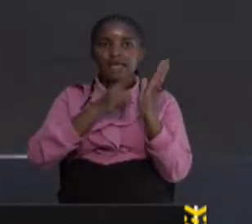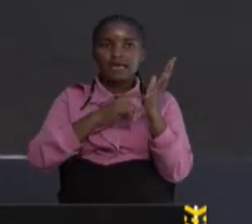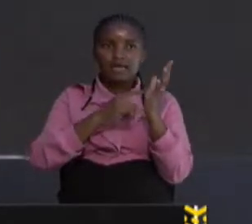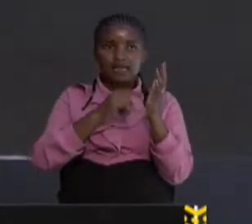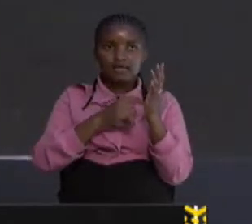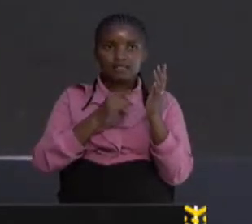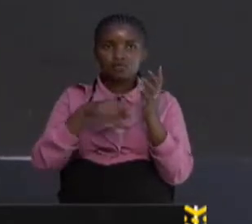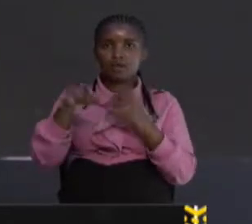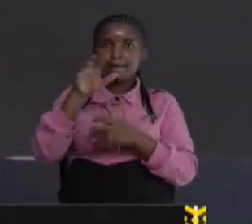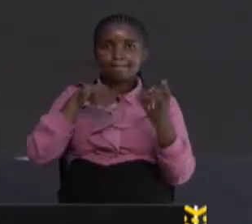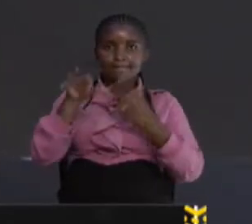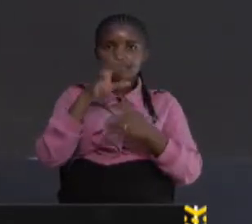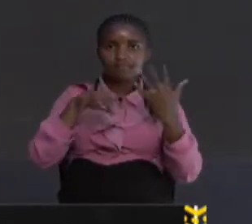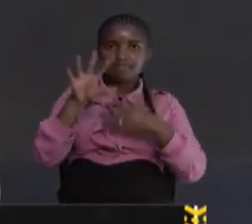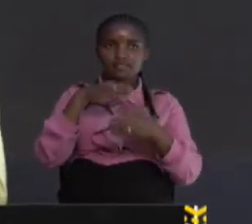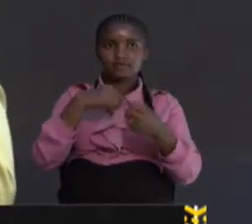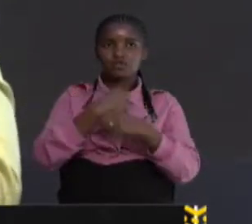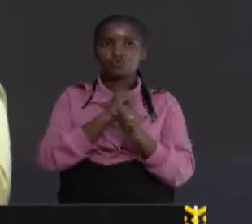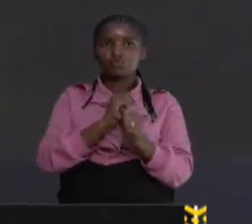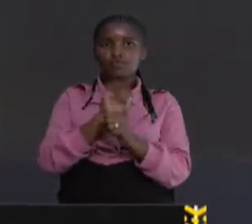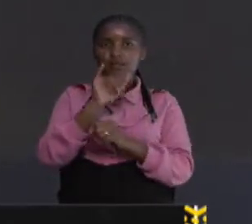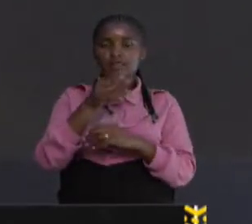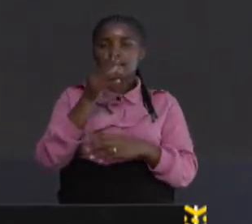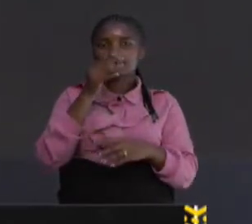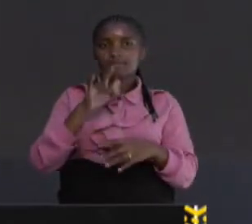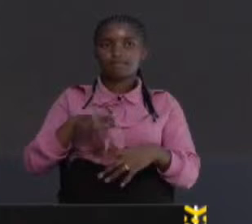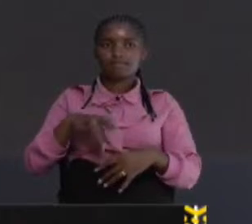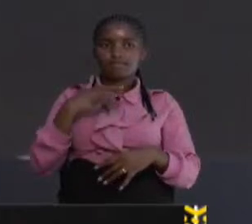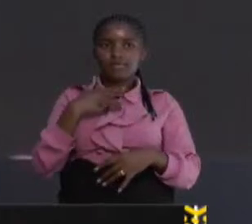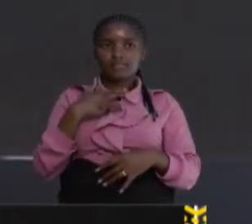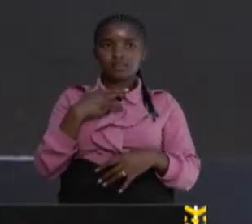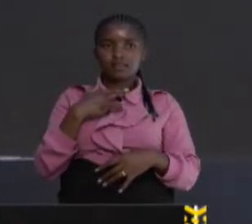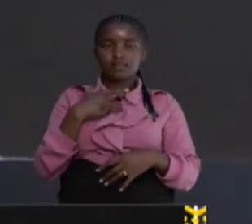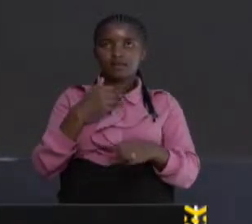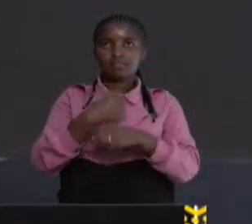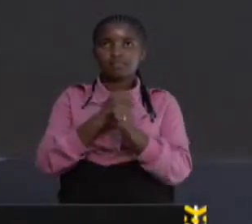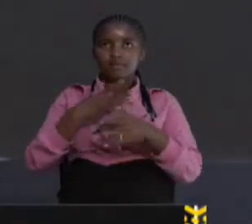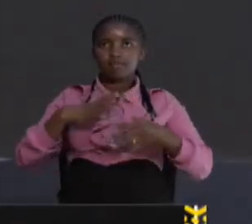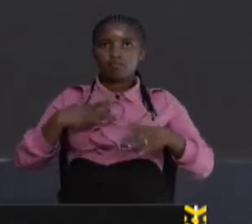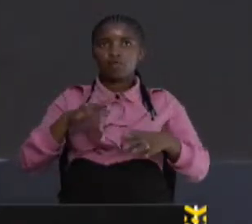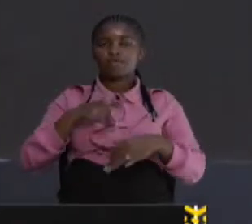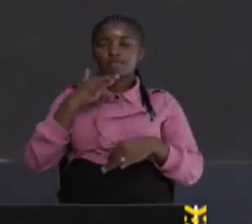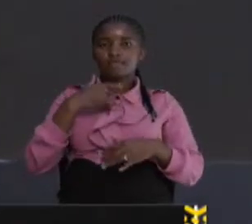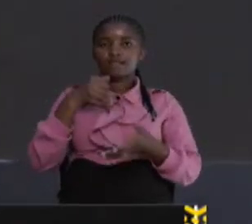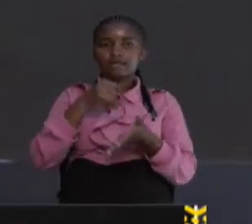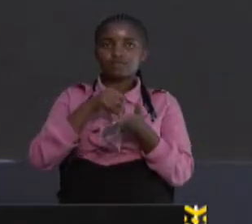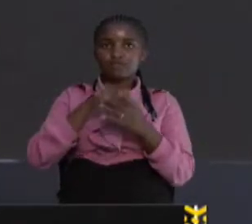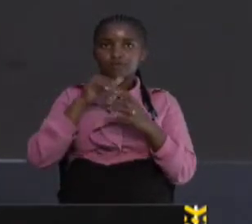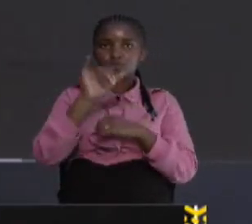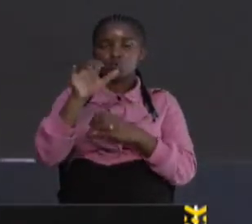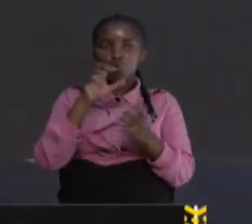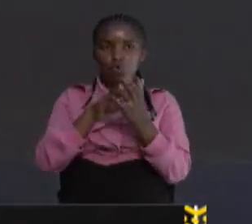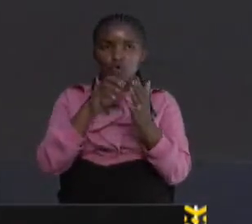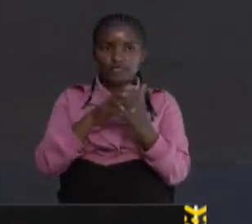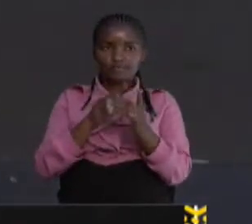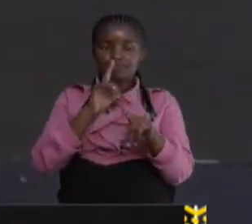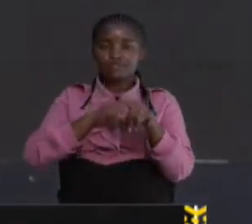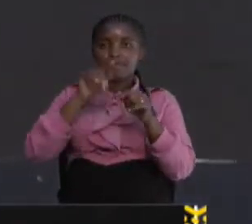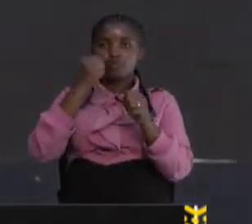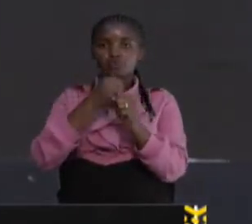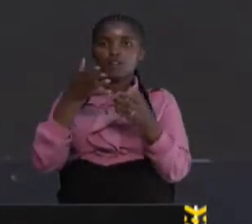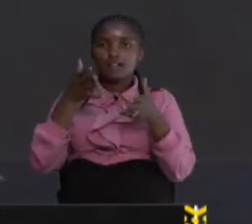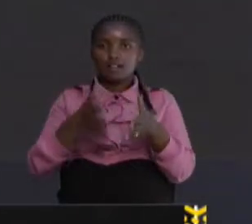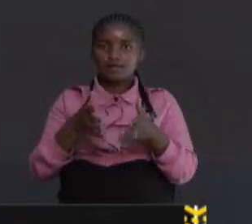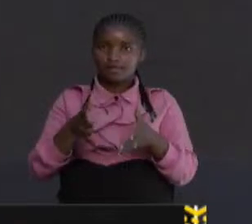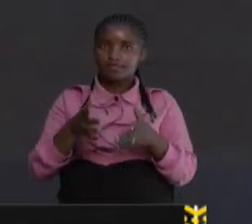You may just mix it to make it feel, to make people feel involved in your content, all right? So when you do live,